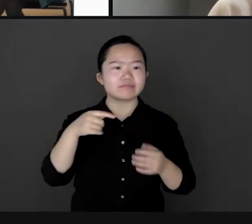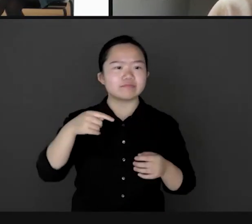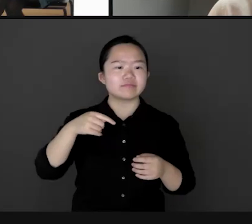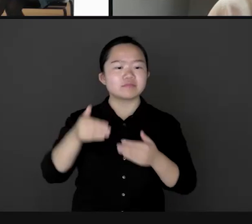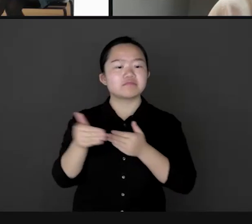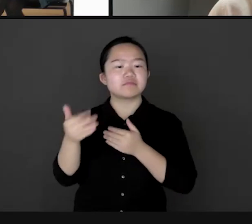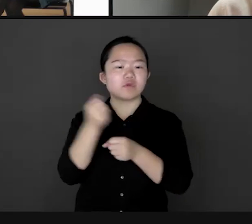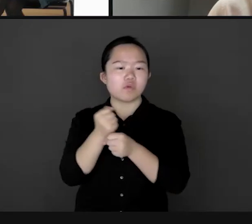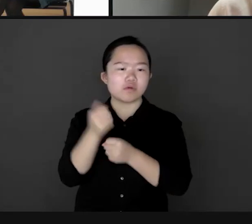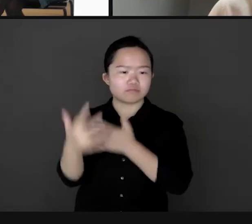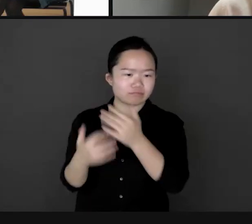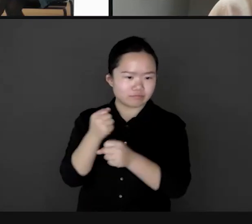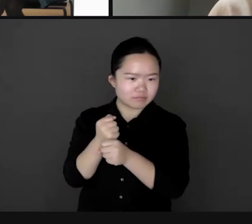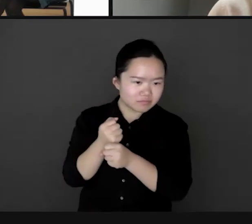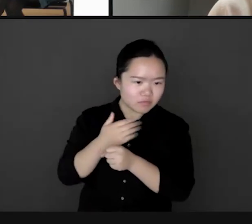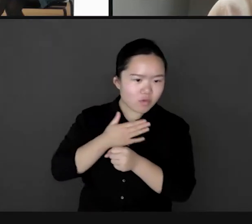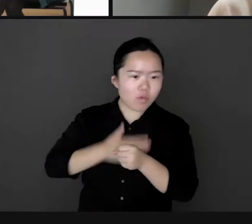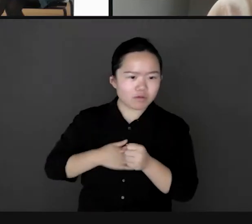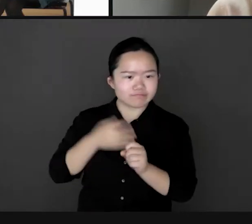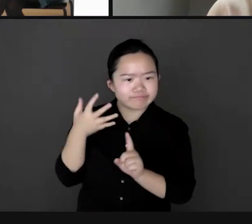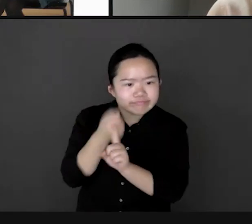Union could do it.